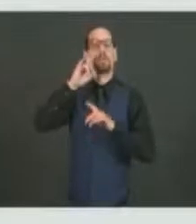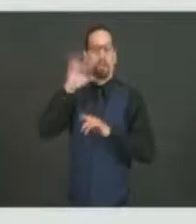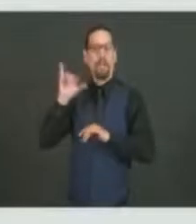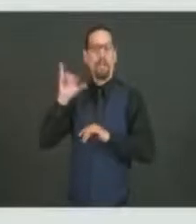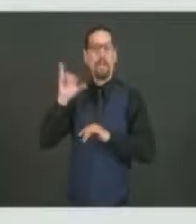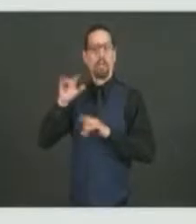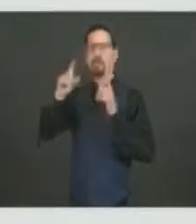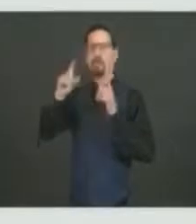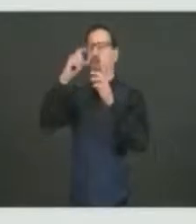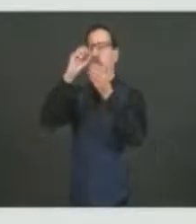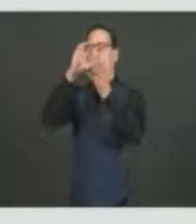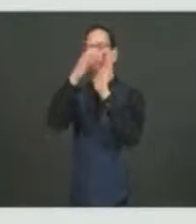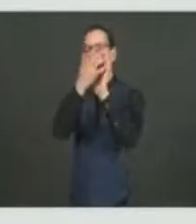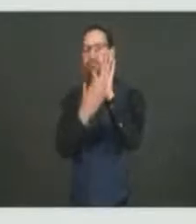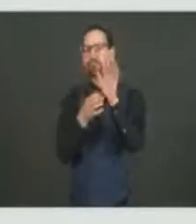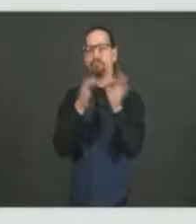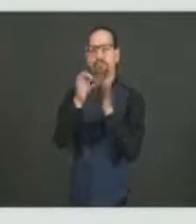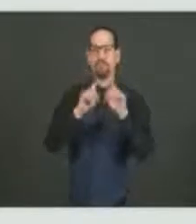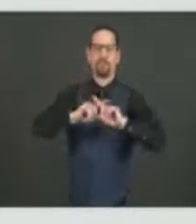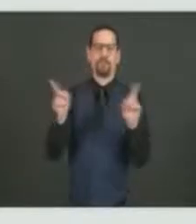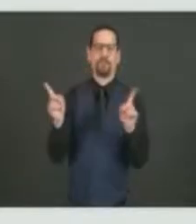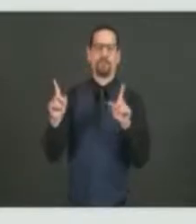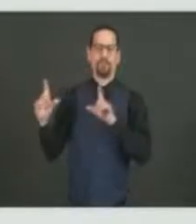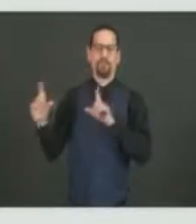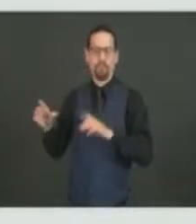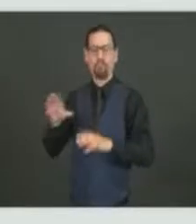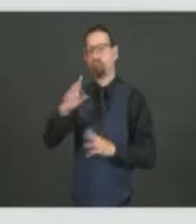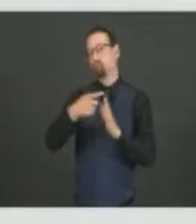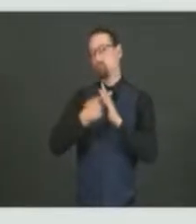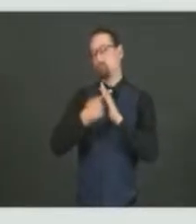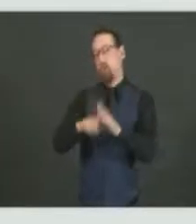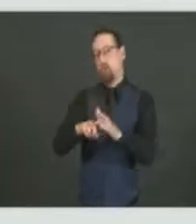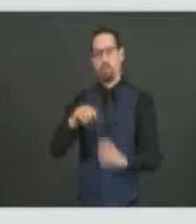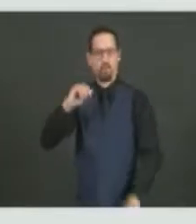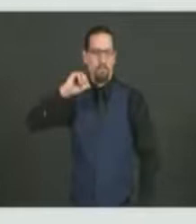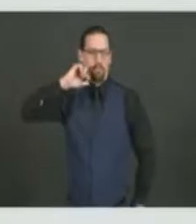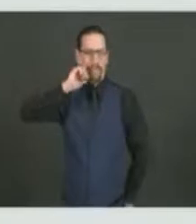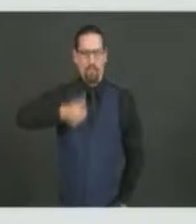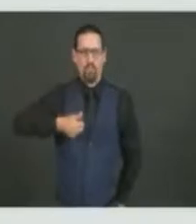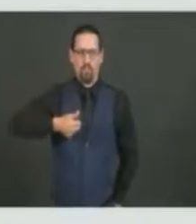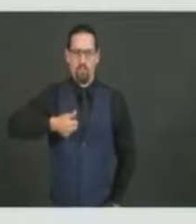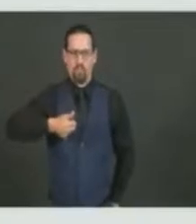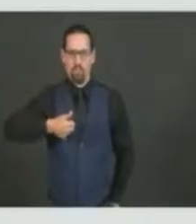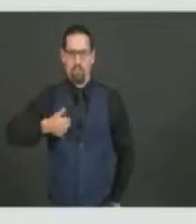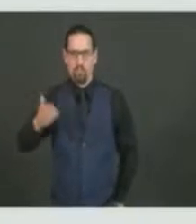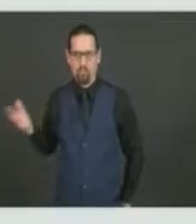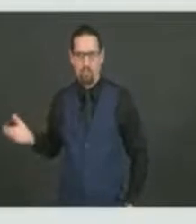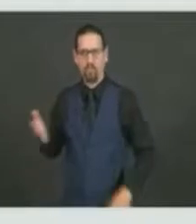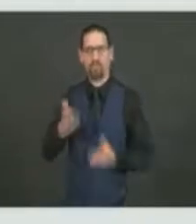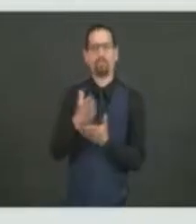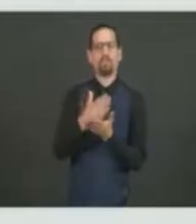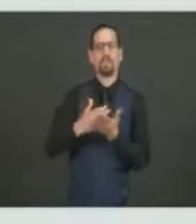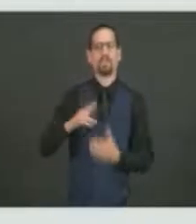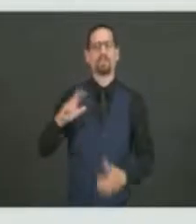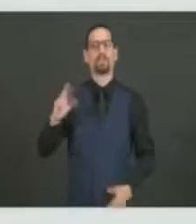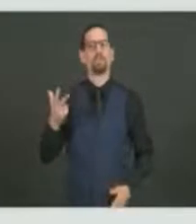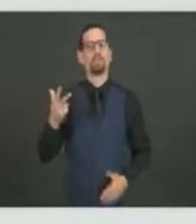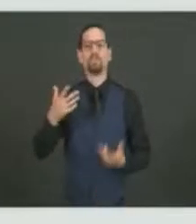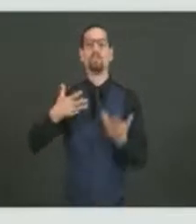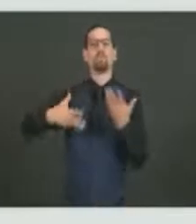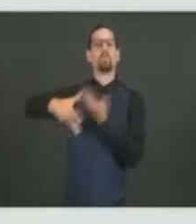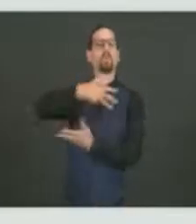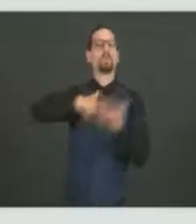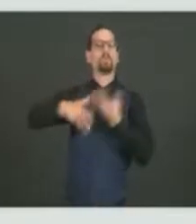begin tomorrow in the state of Rhode Island. In phase 3, social gatherings can be no larger than 25